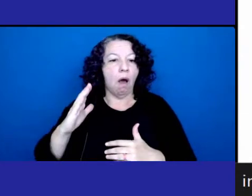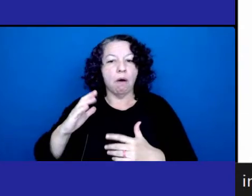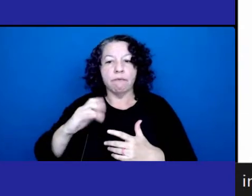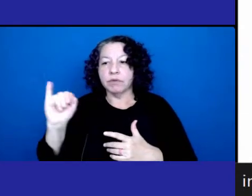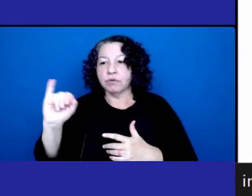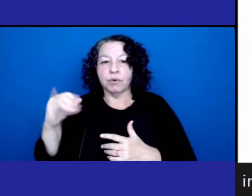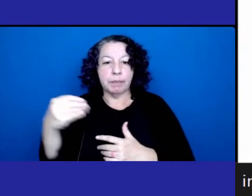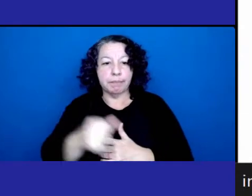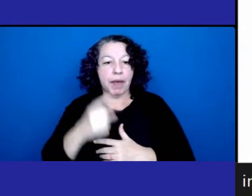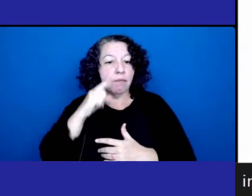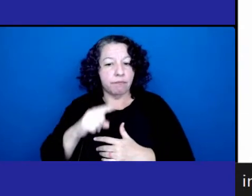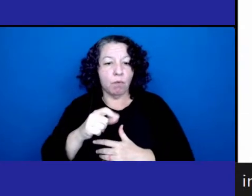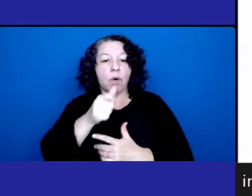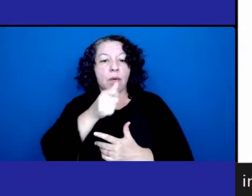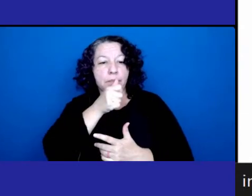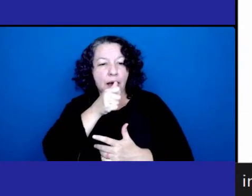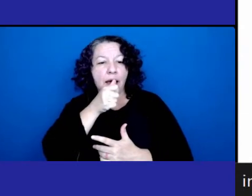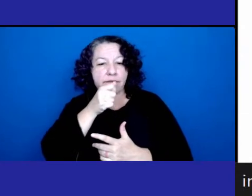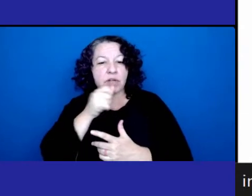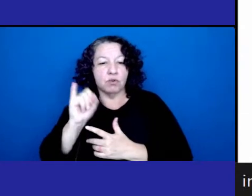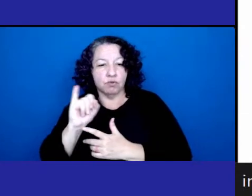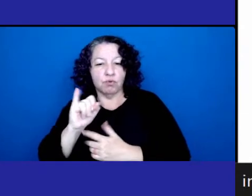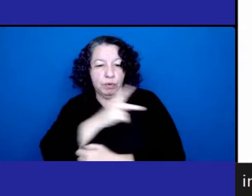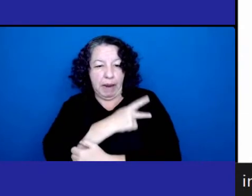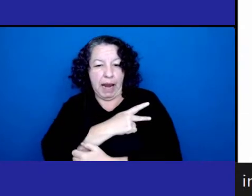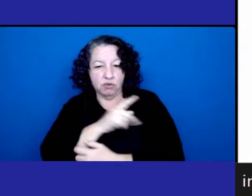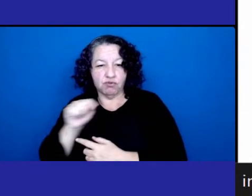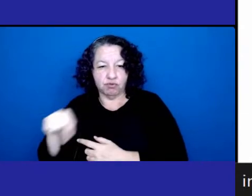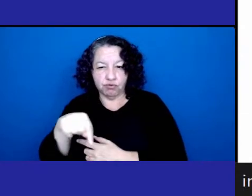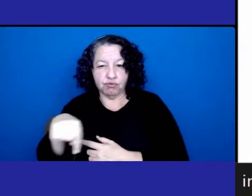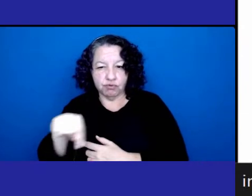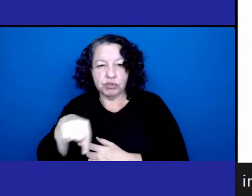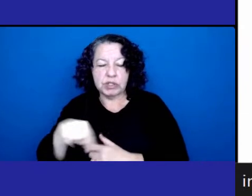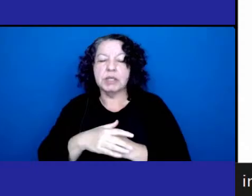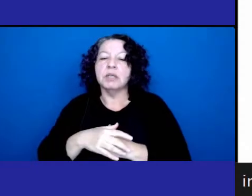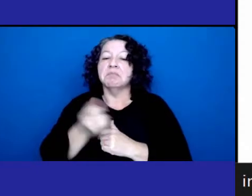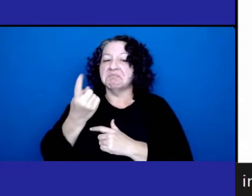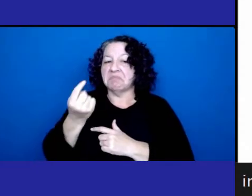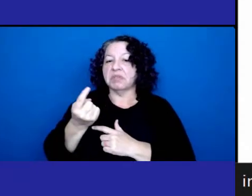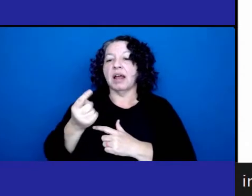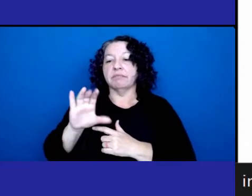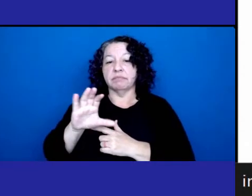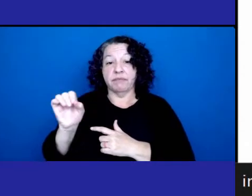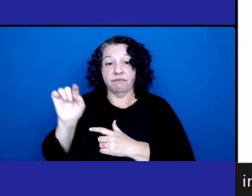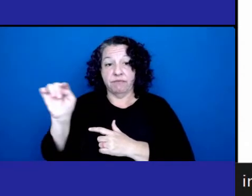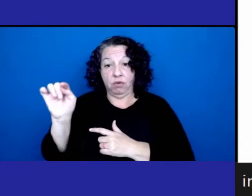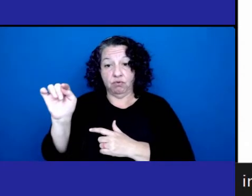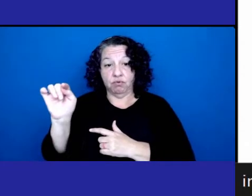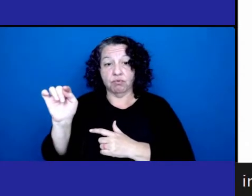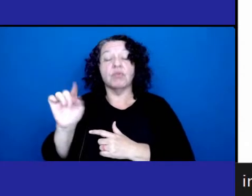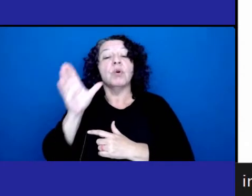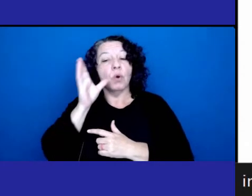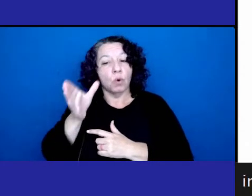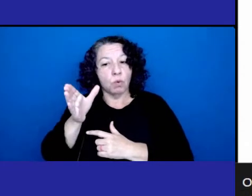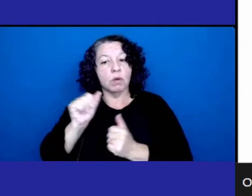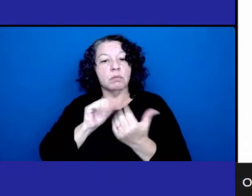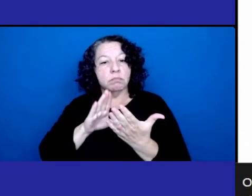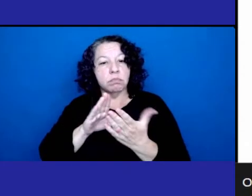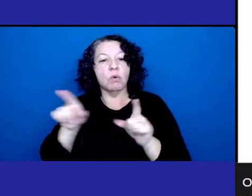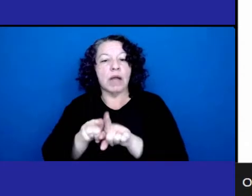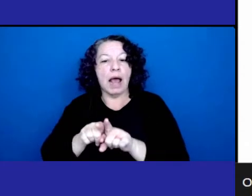for the privately insured patients, the vendor will treat them as their own